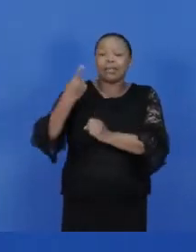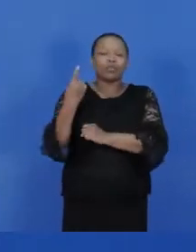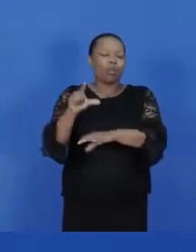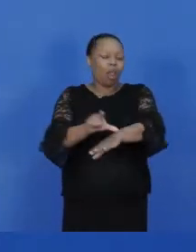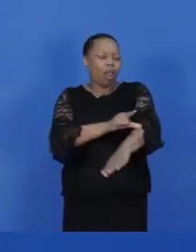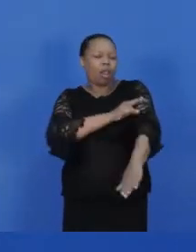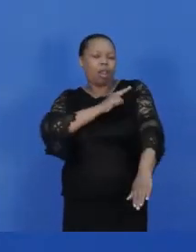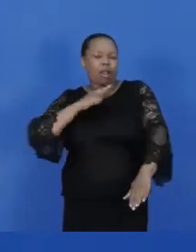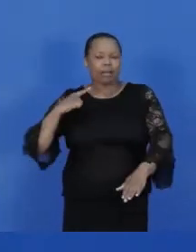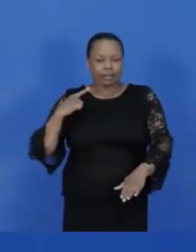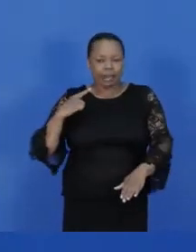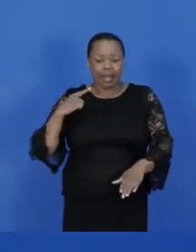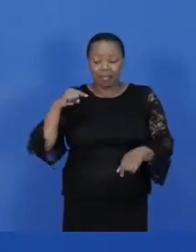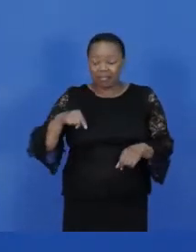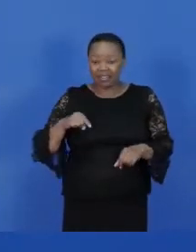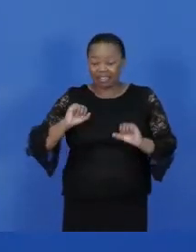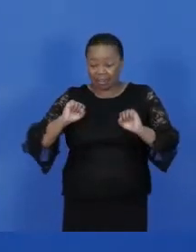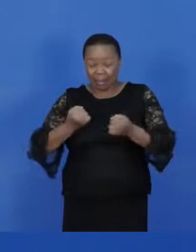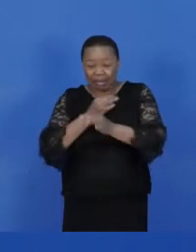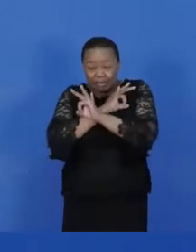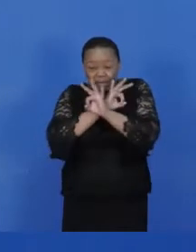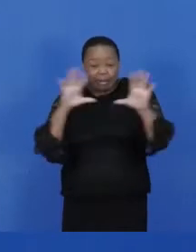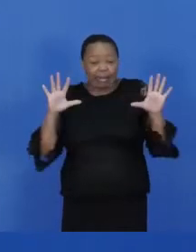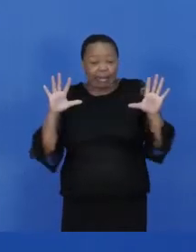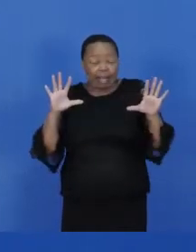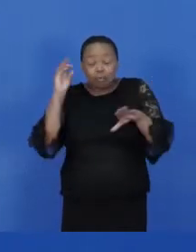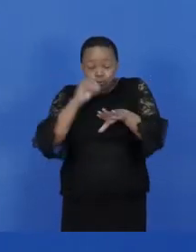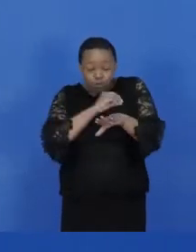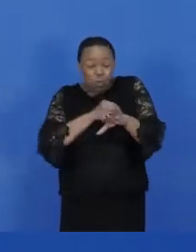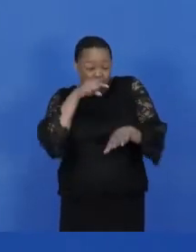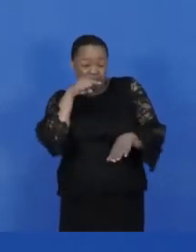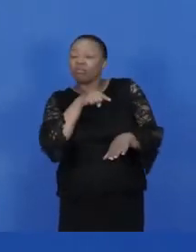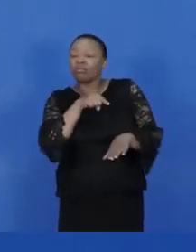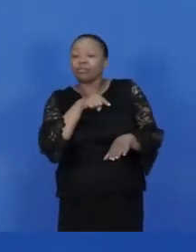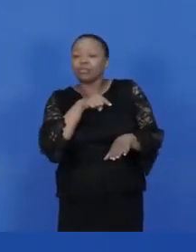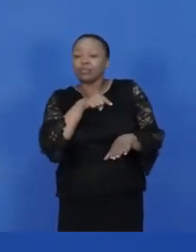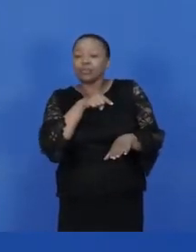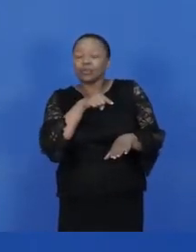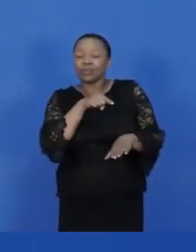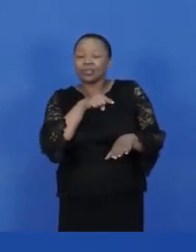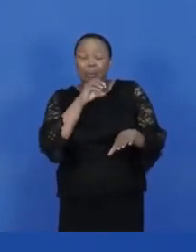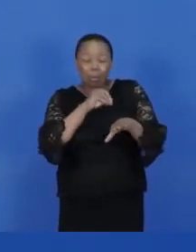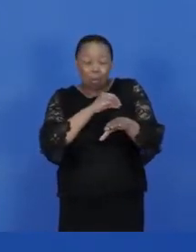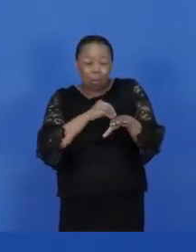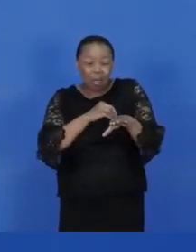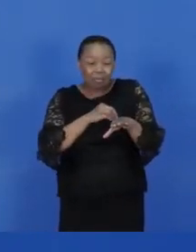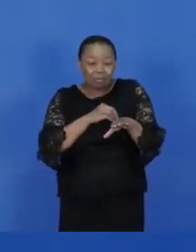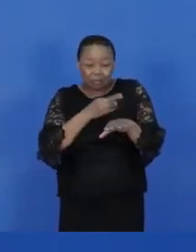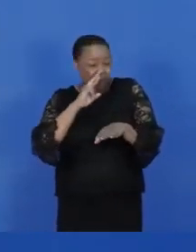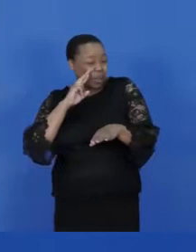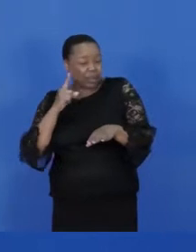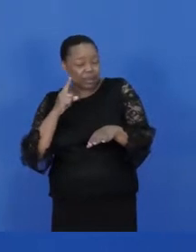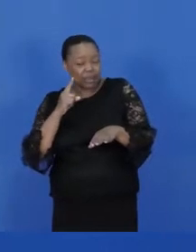place, you know, for a long time, has kind of highlighted what has always been seated in there, the problems that have been